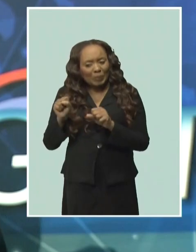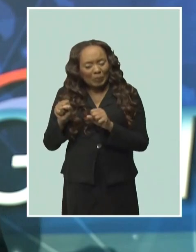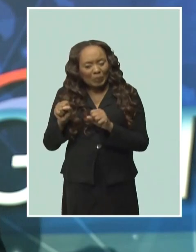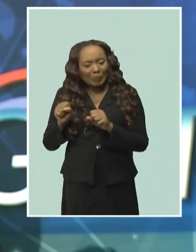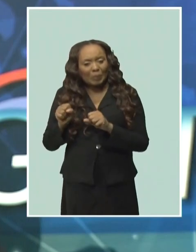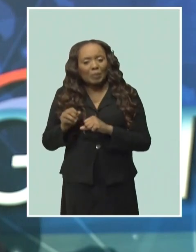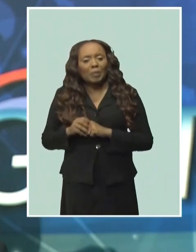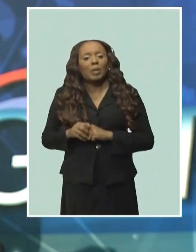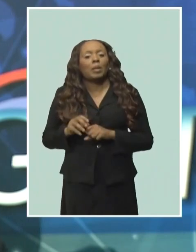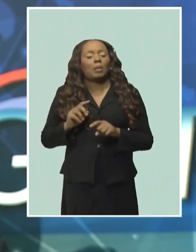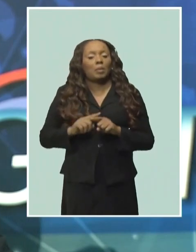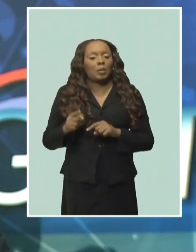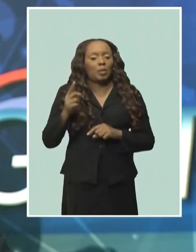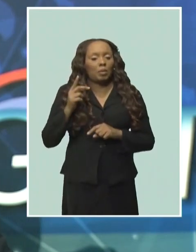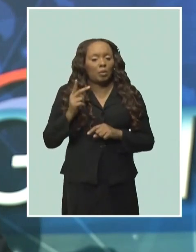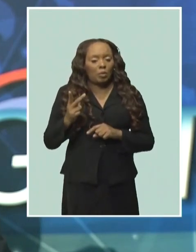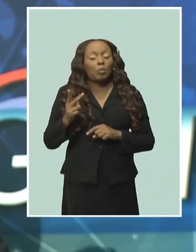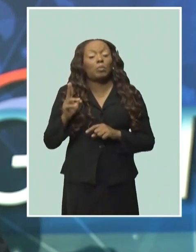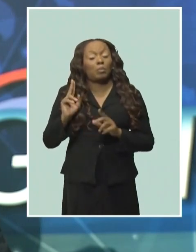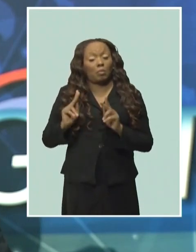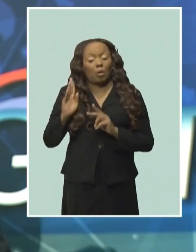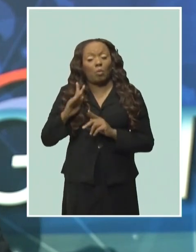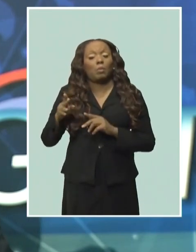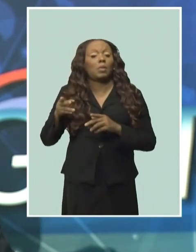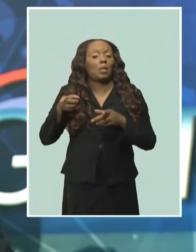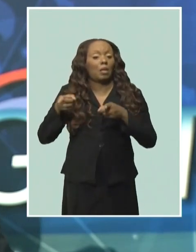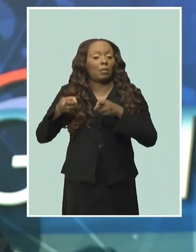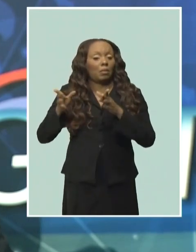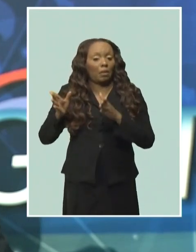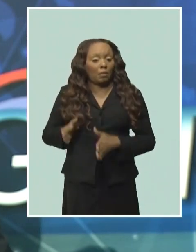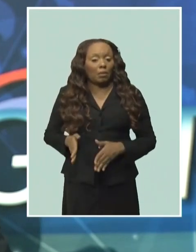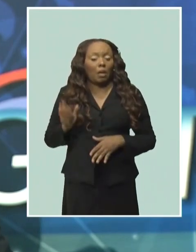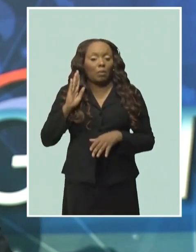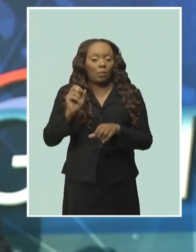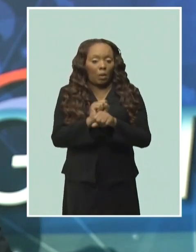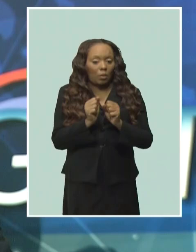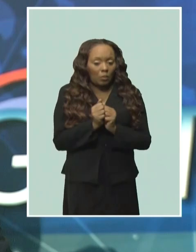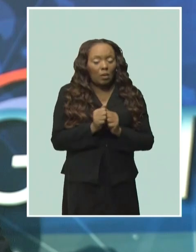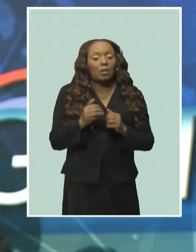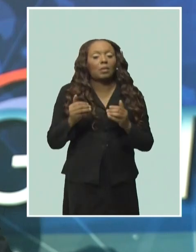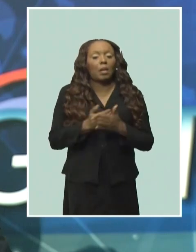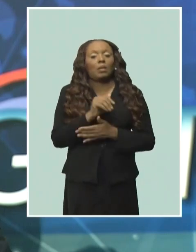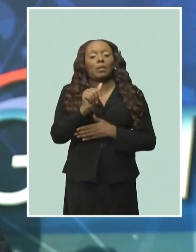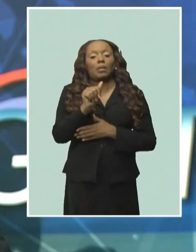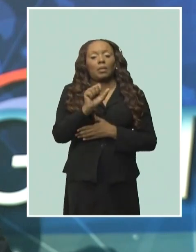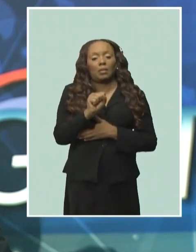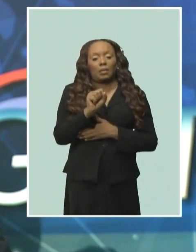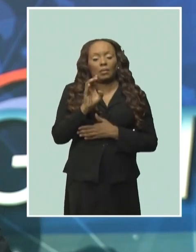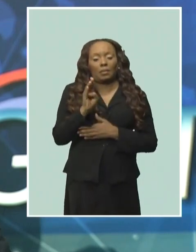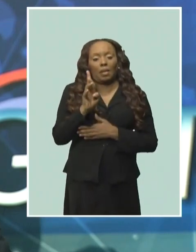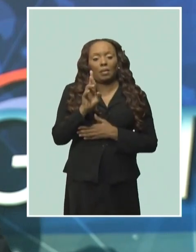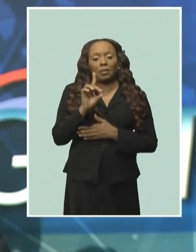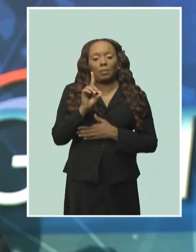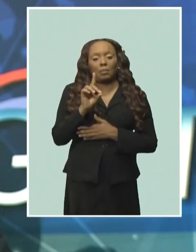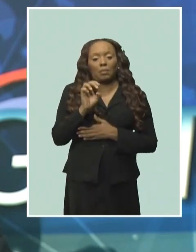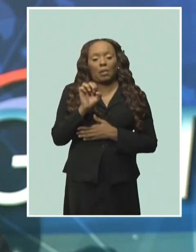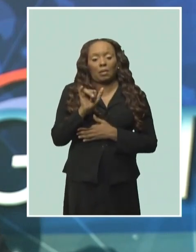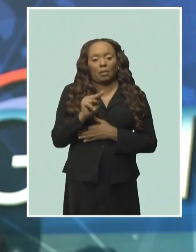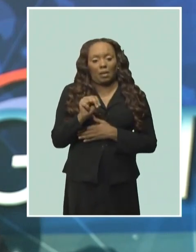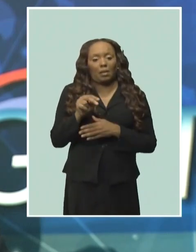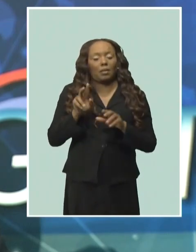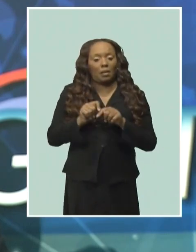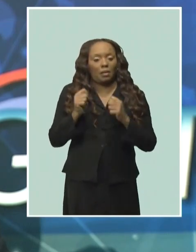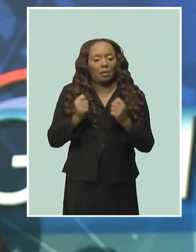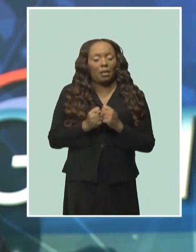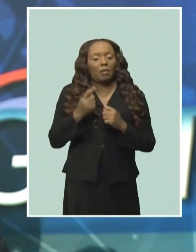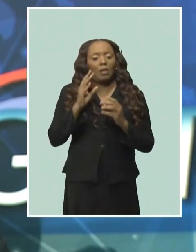and Ms. Kesaram, will remain as directors. They will work closely with A.S. Bryden's team to ensure a smooth transition